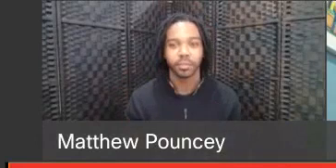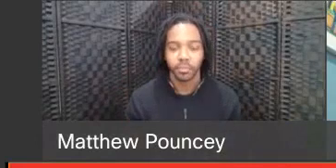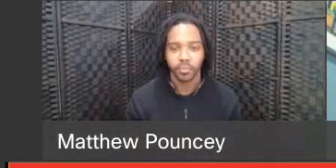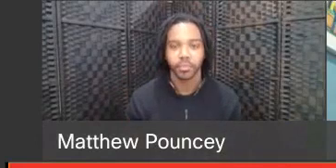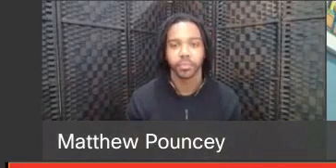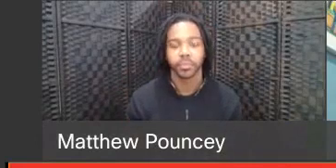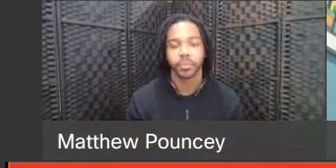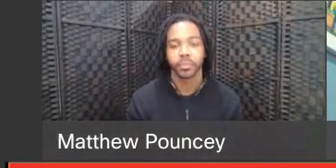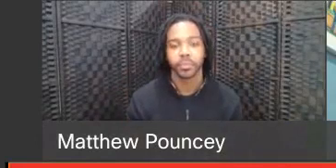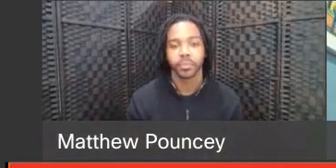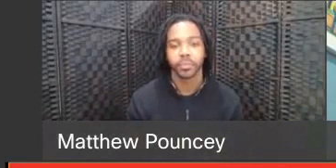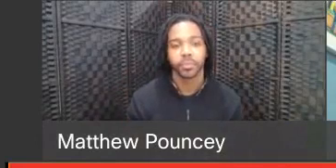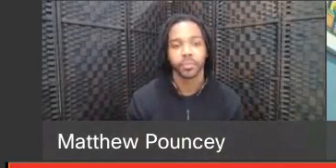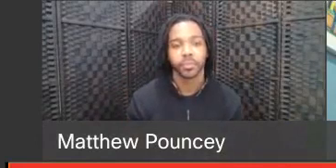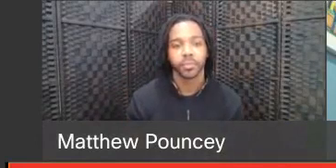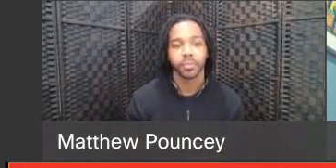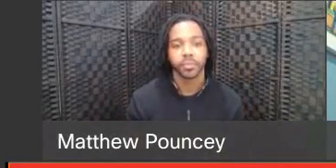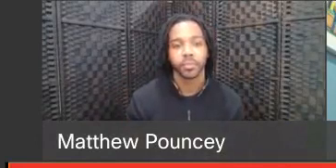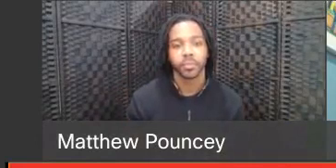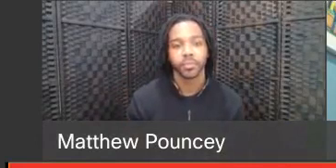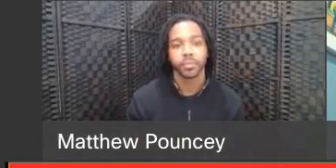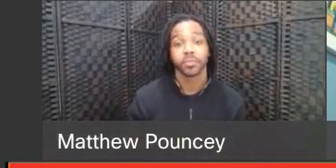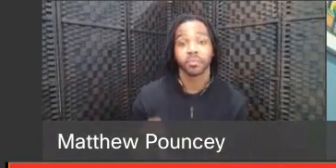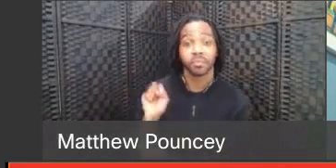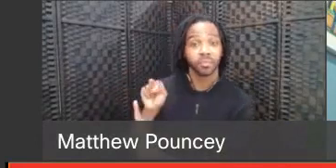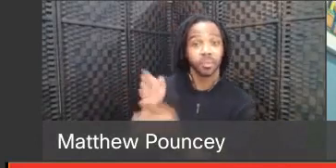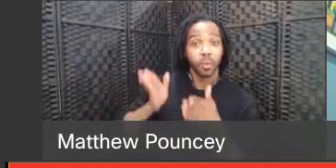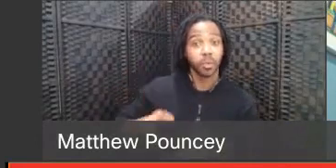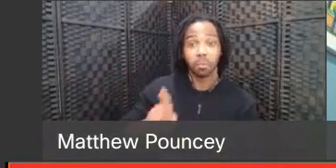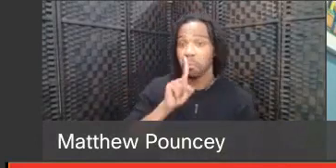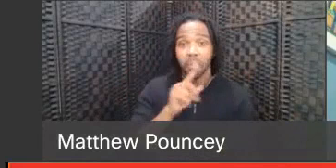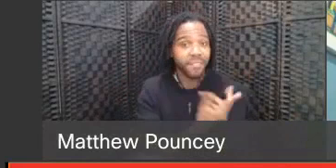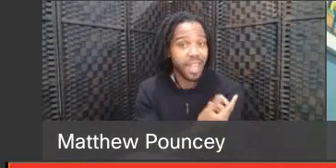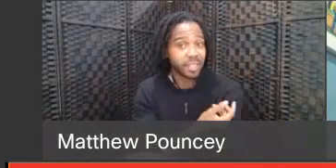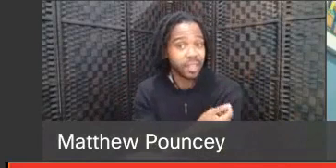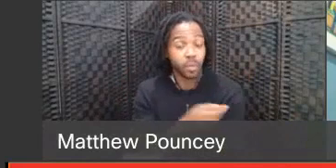This was an unvaccinated person in a natural home,